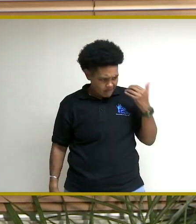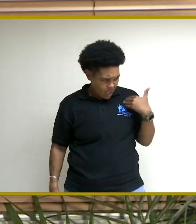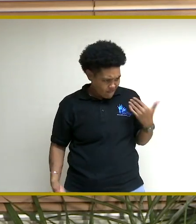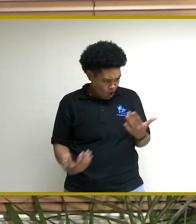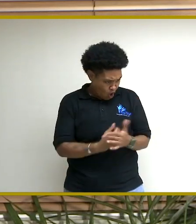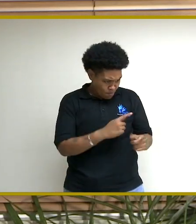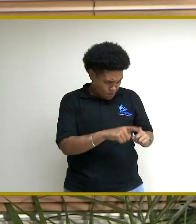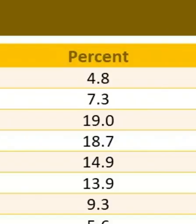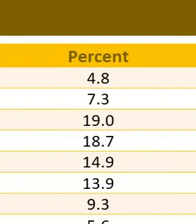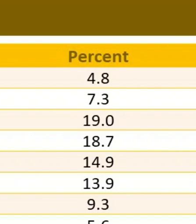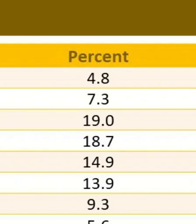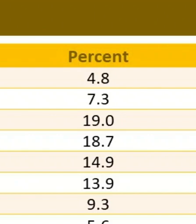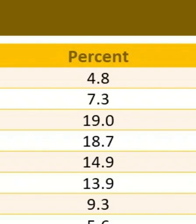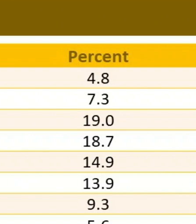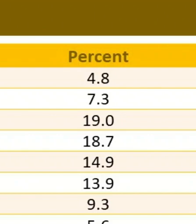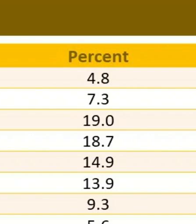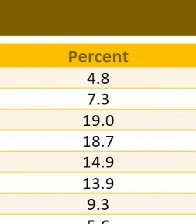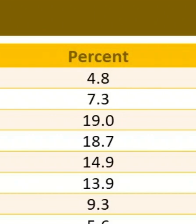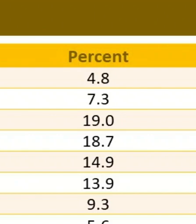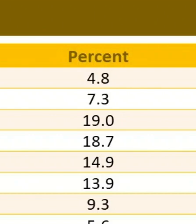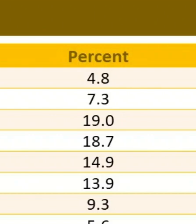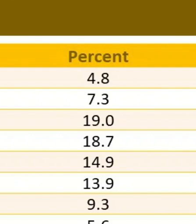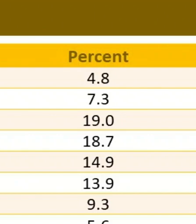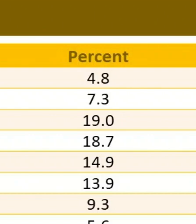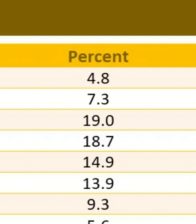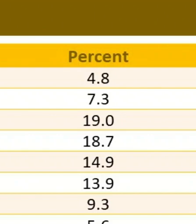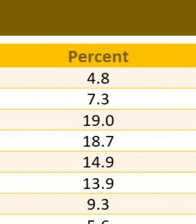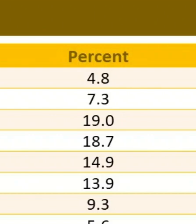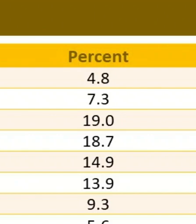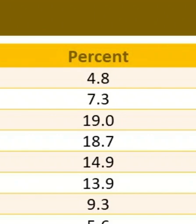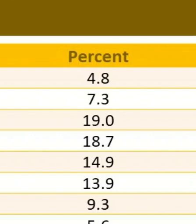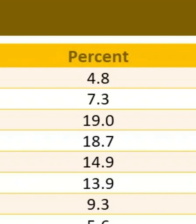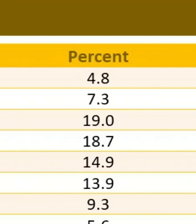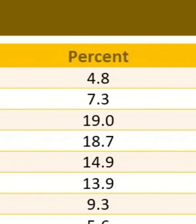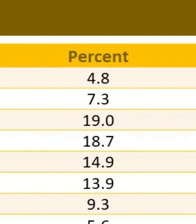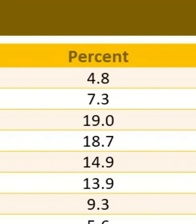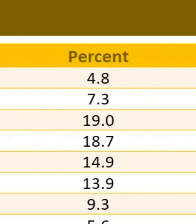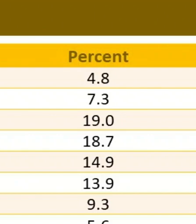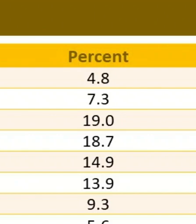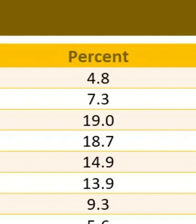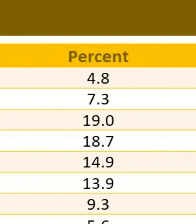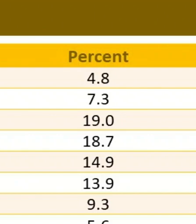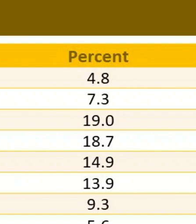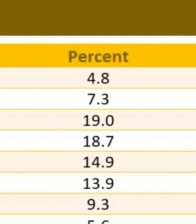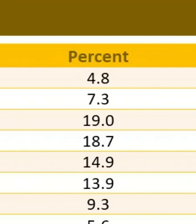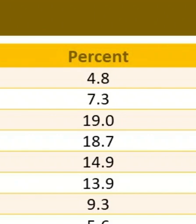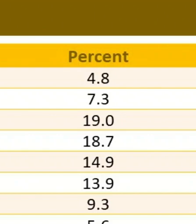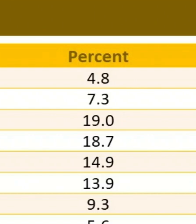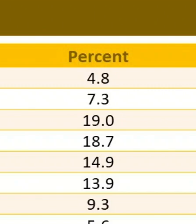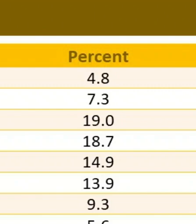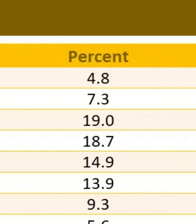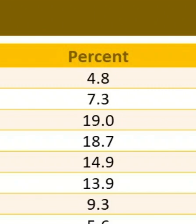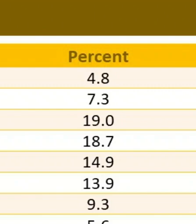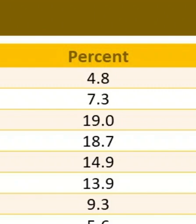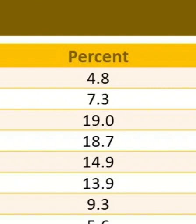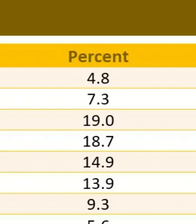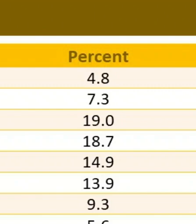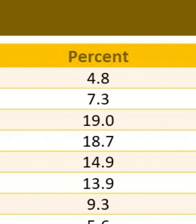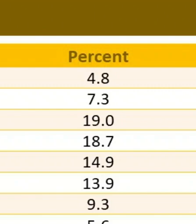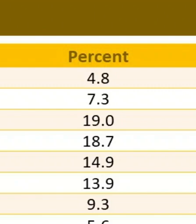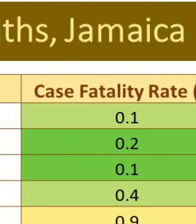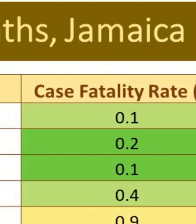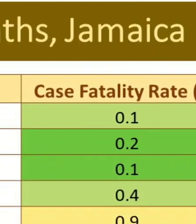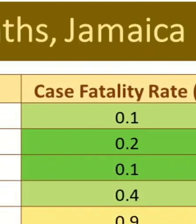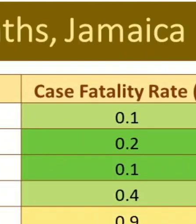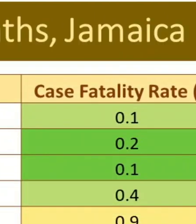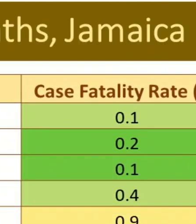convincing side. Dr. Tufton says people over 60 years should recognize that their age mates represent